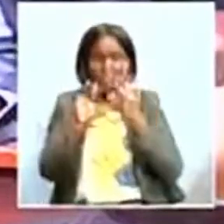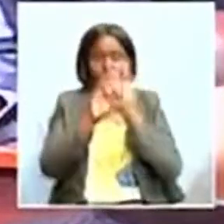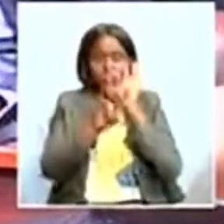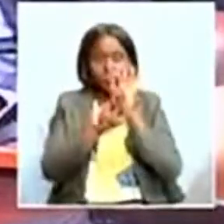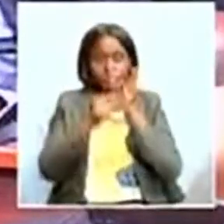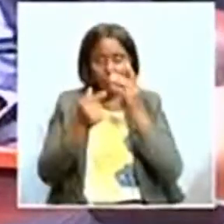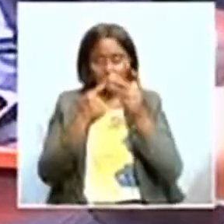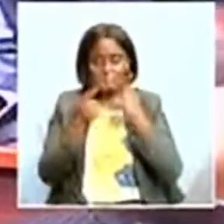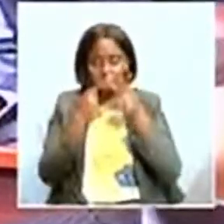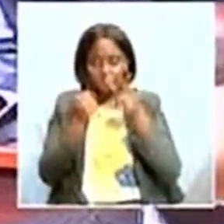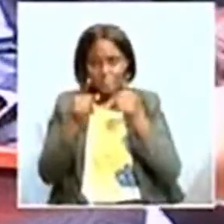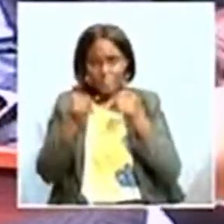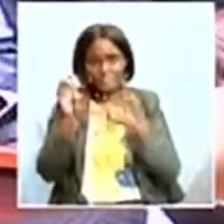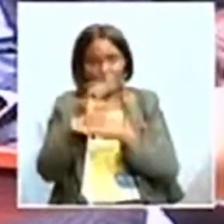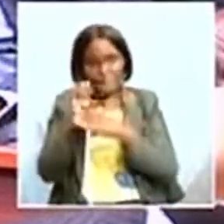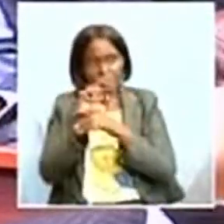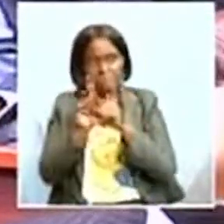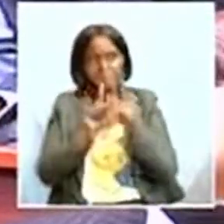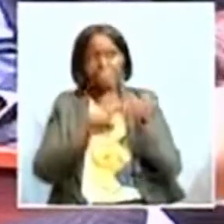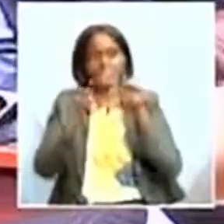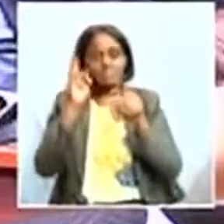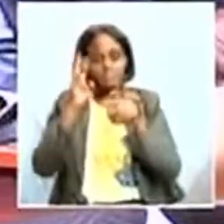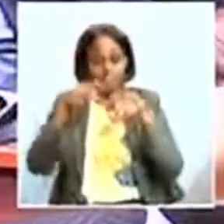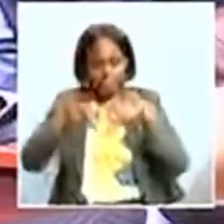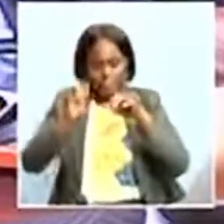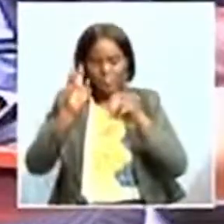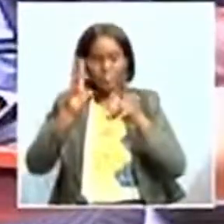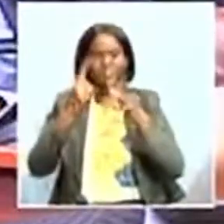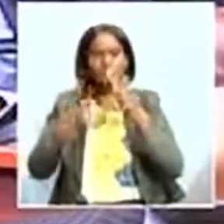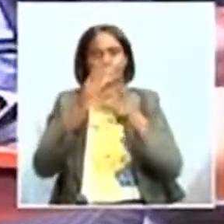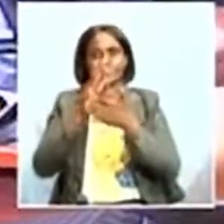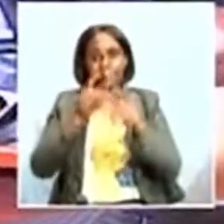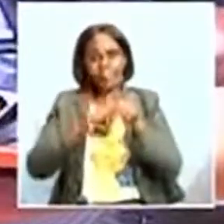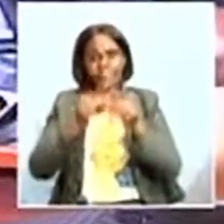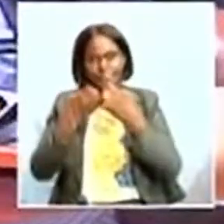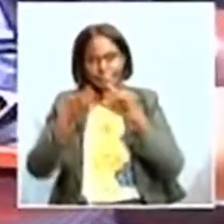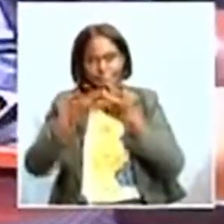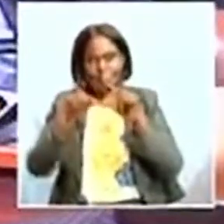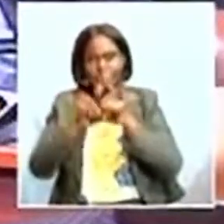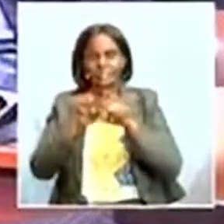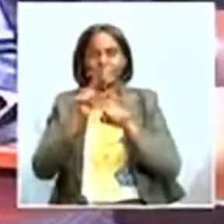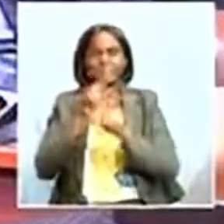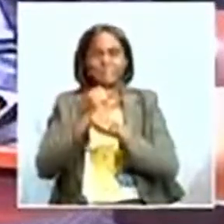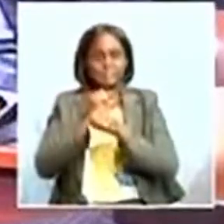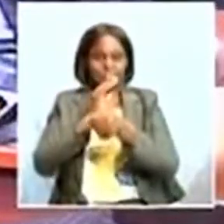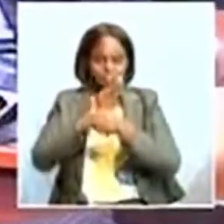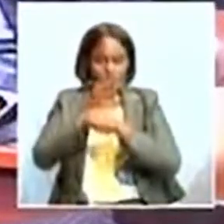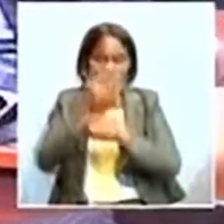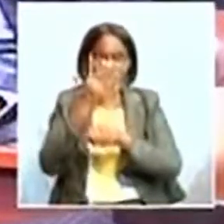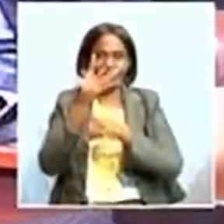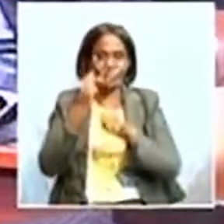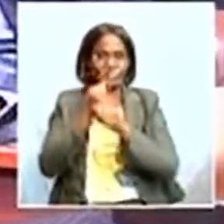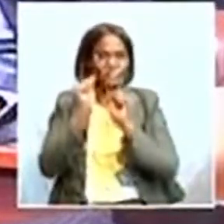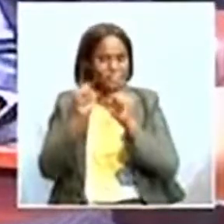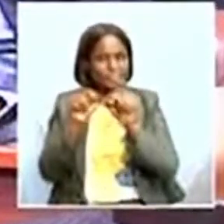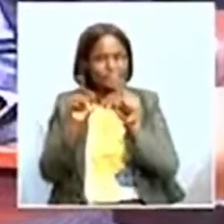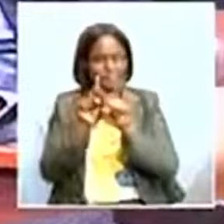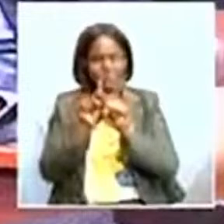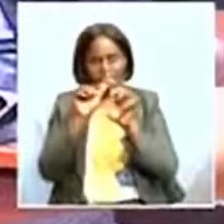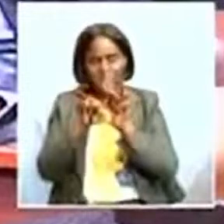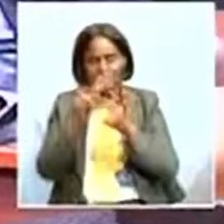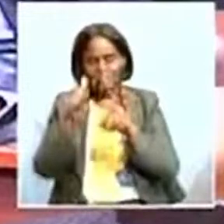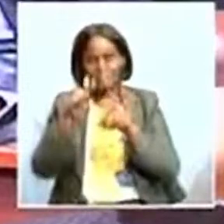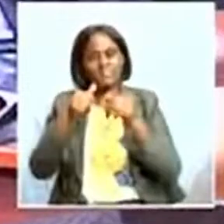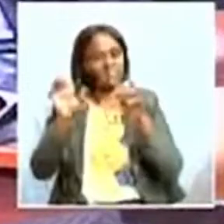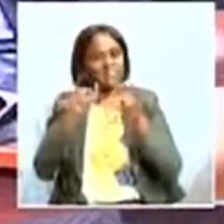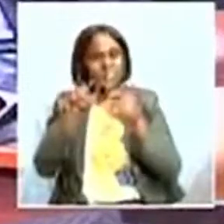why saying that evaluation and monitoring will continue. Sometimes you even do it after 5 years. You never did